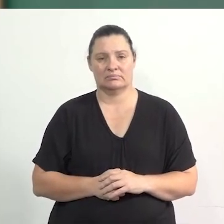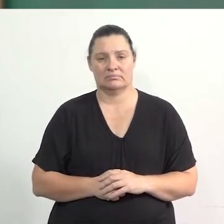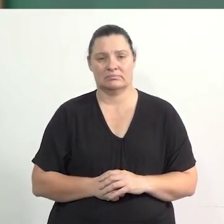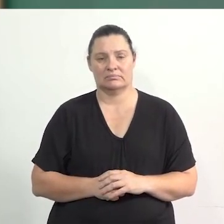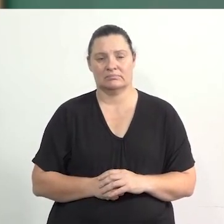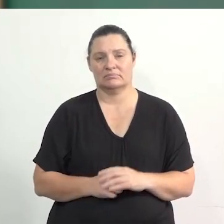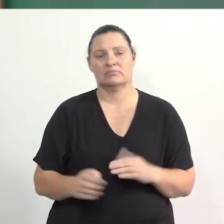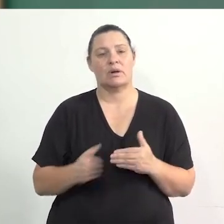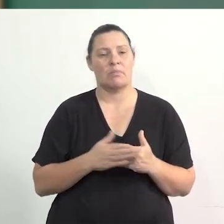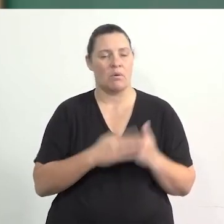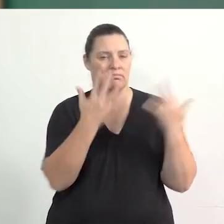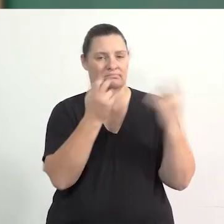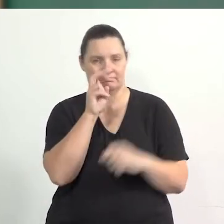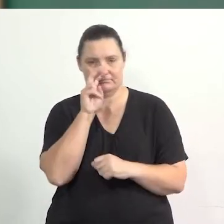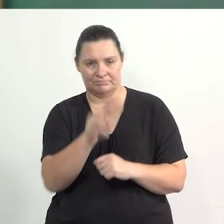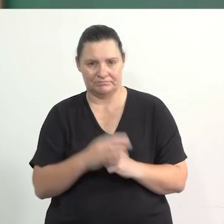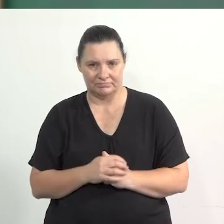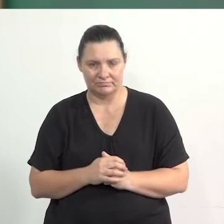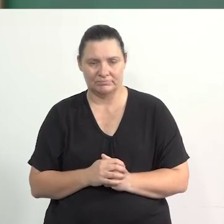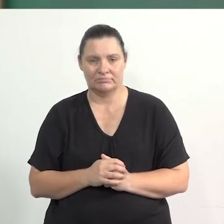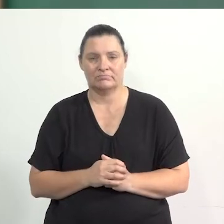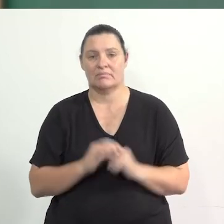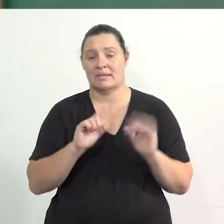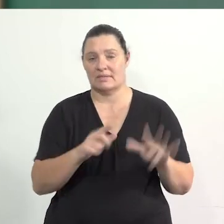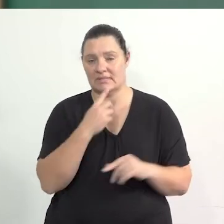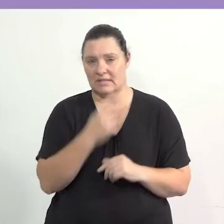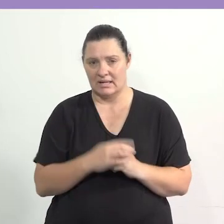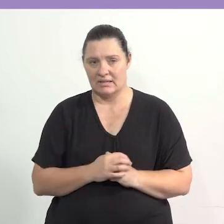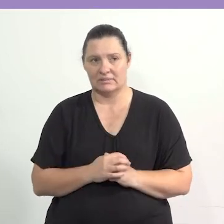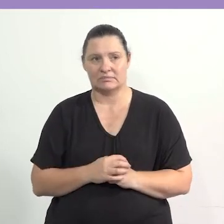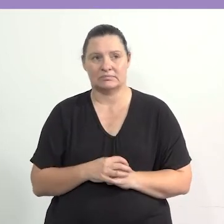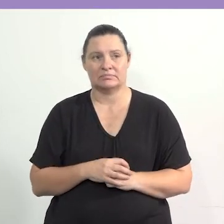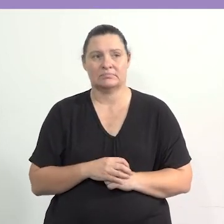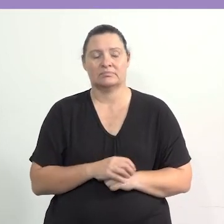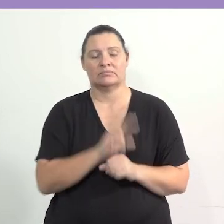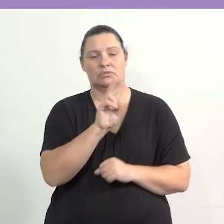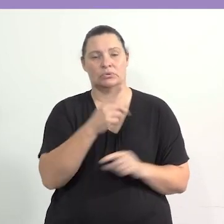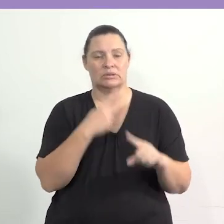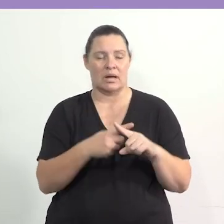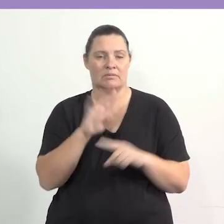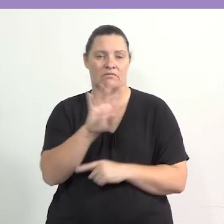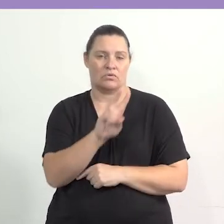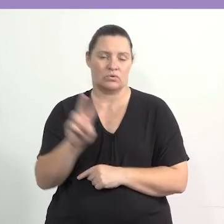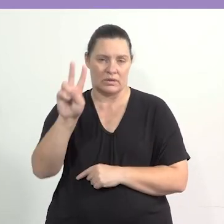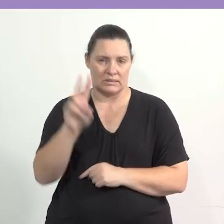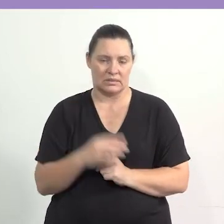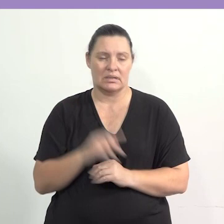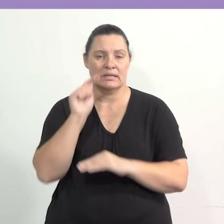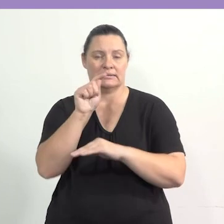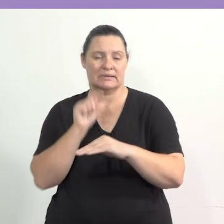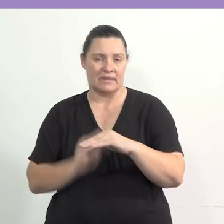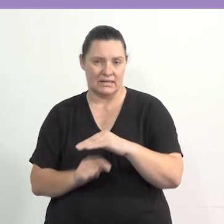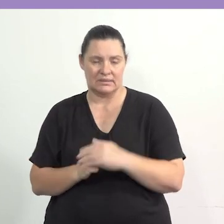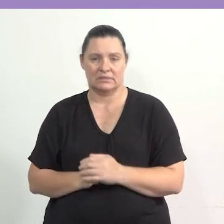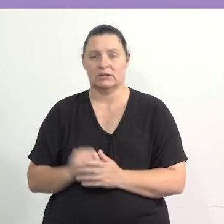look at more calculations. So number 7 says there 2 multiplied by 4 squared